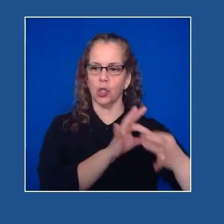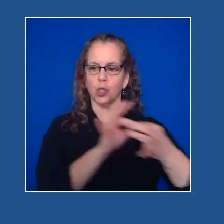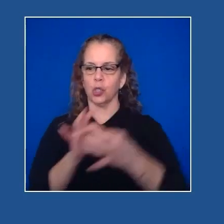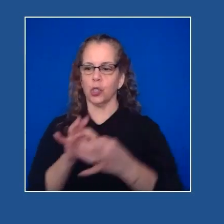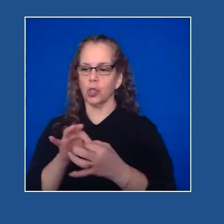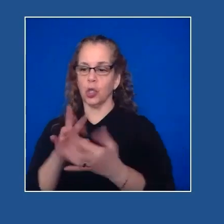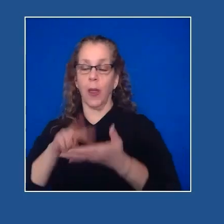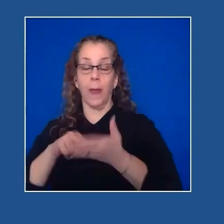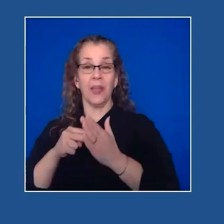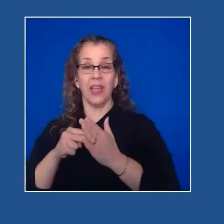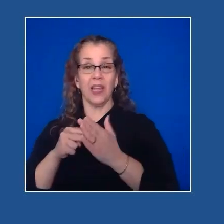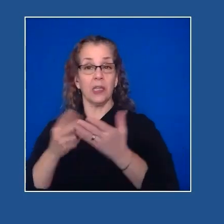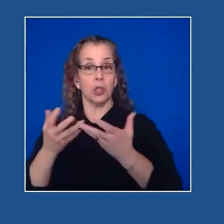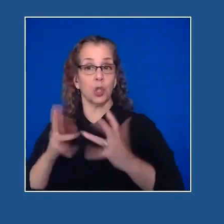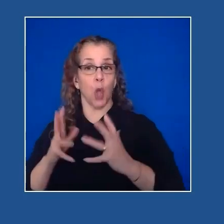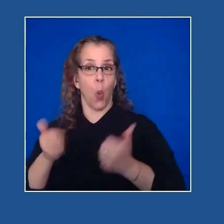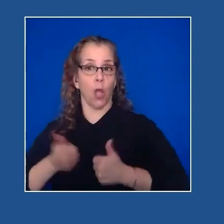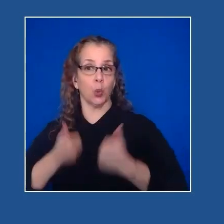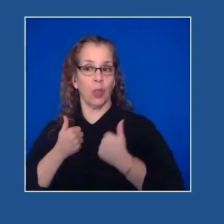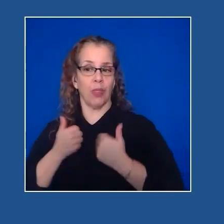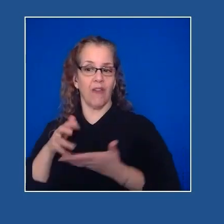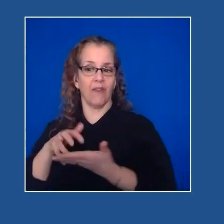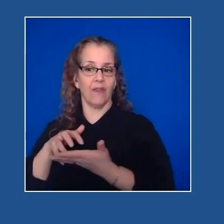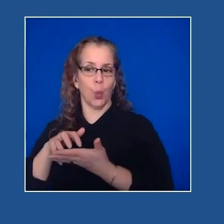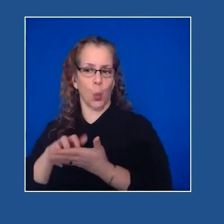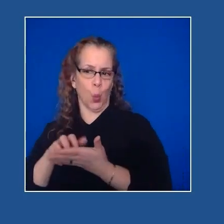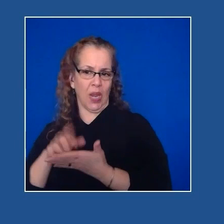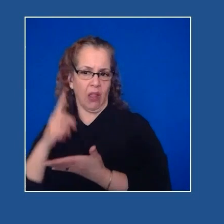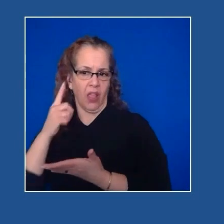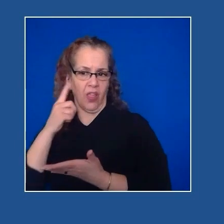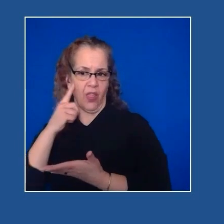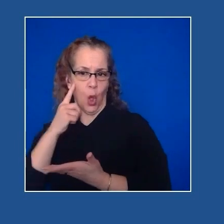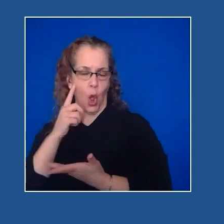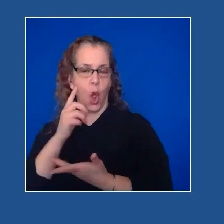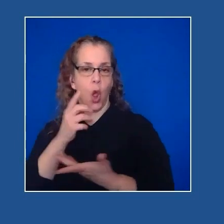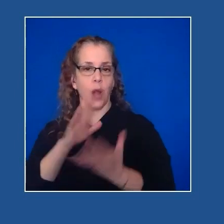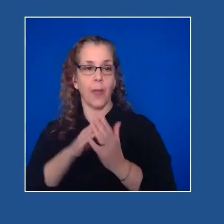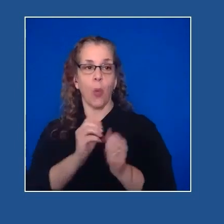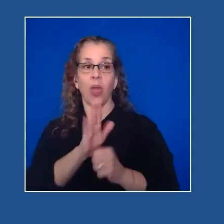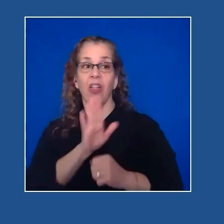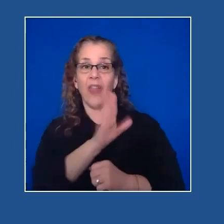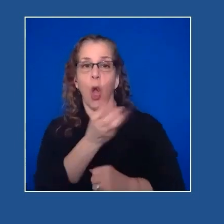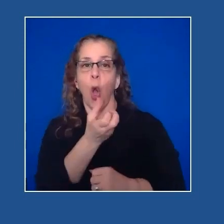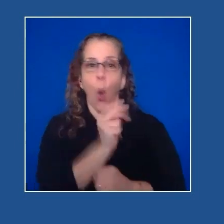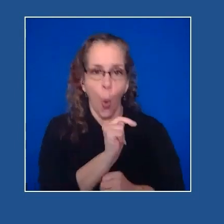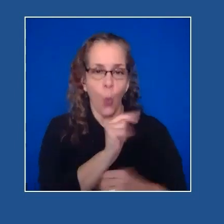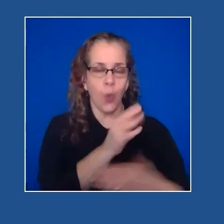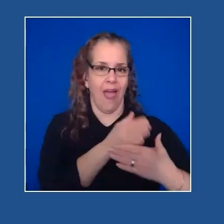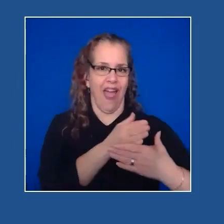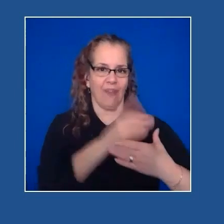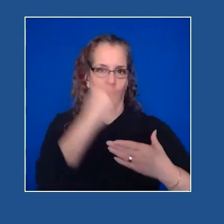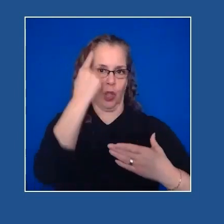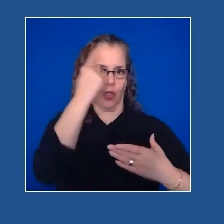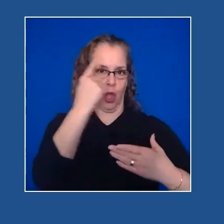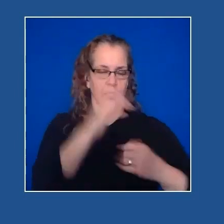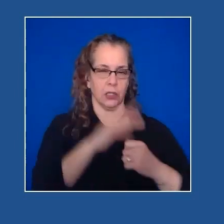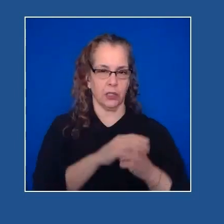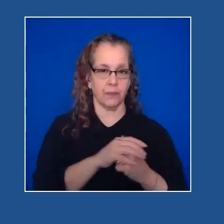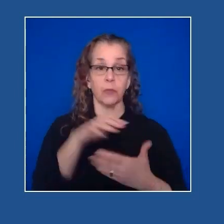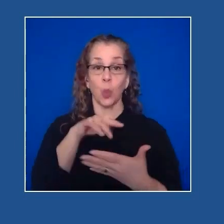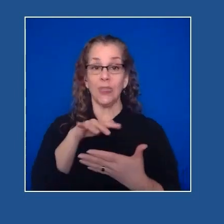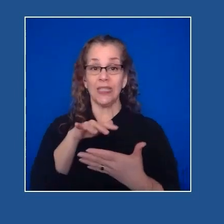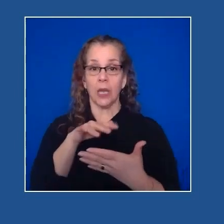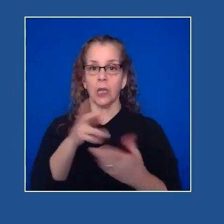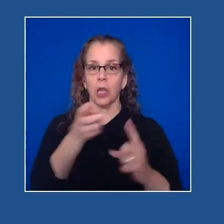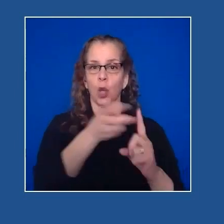to, again, their own average in the same moment? So to study this, we recruited 60